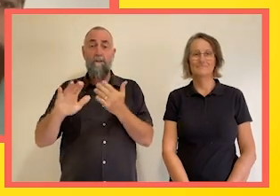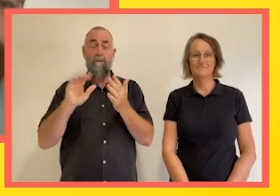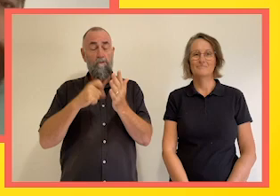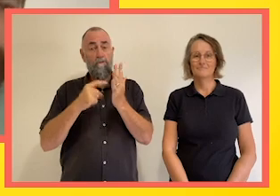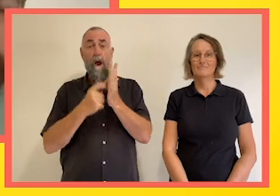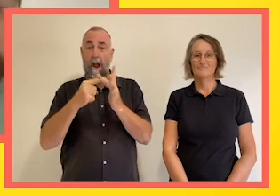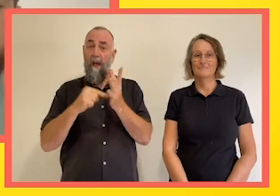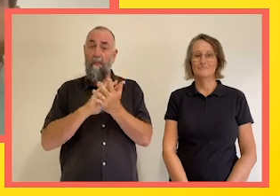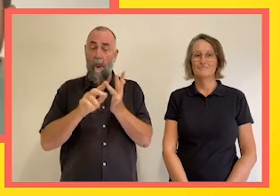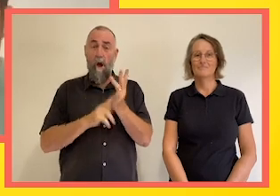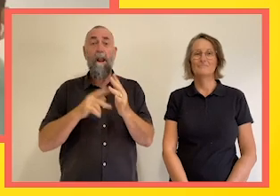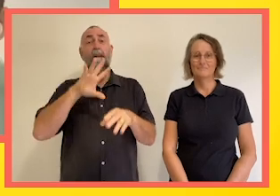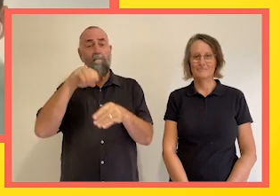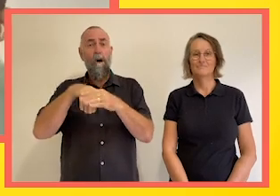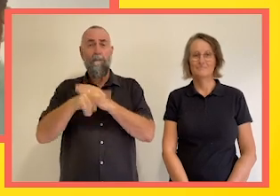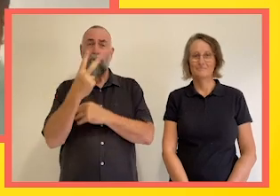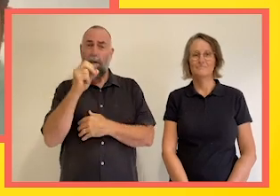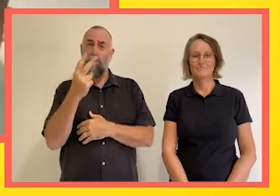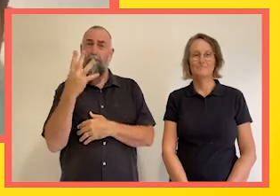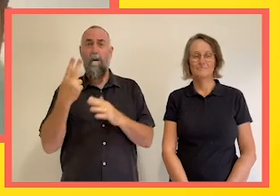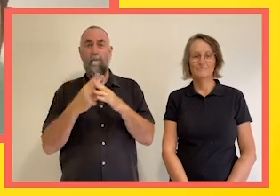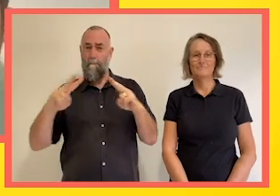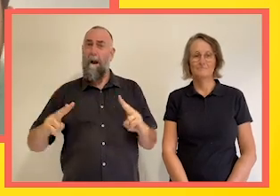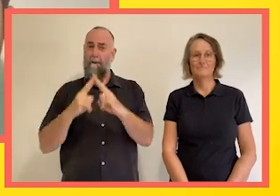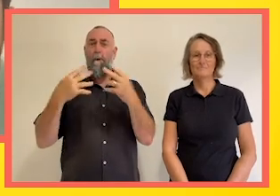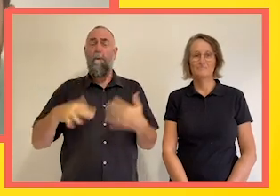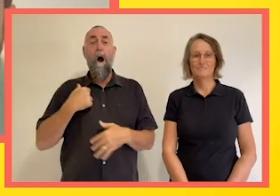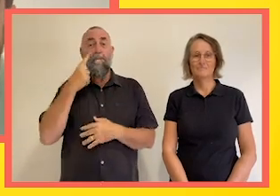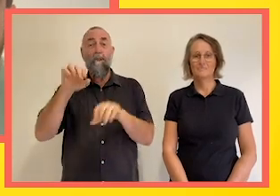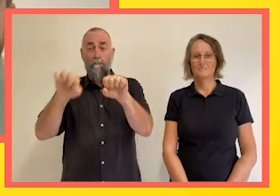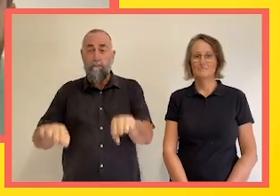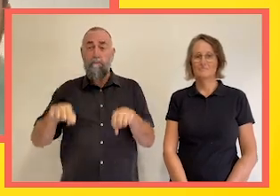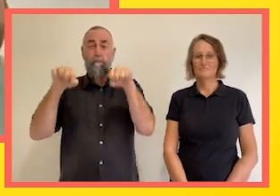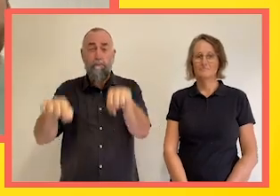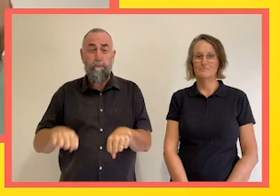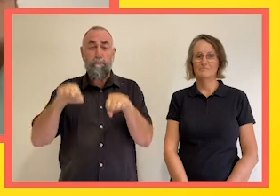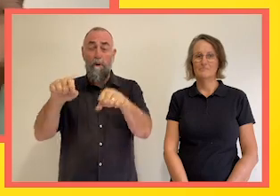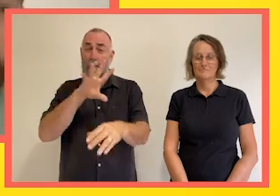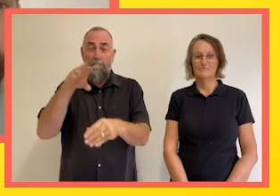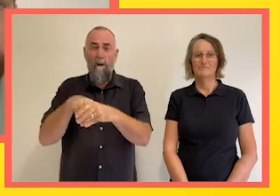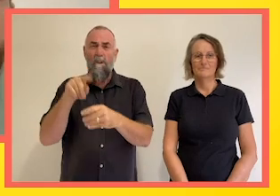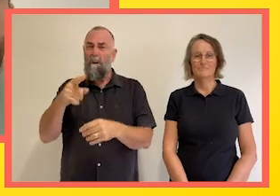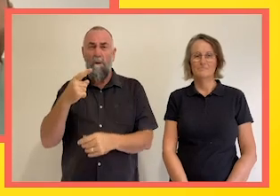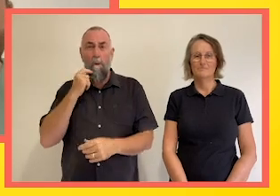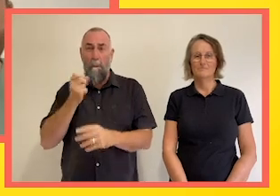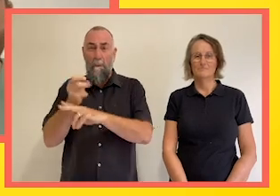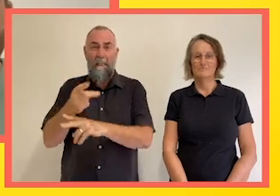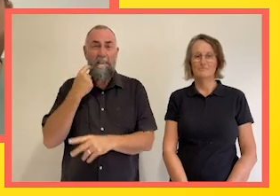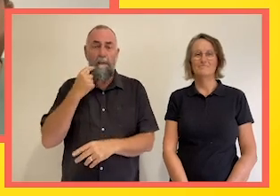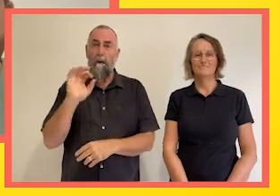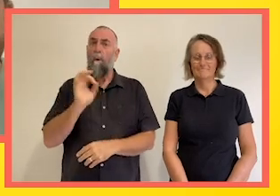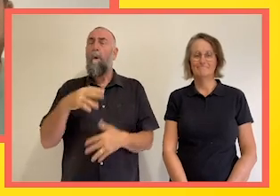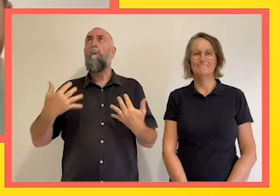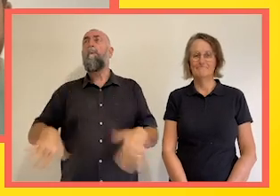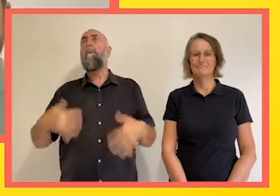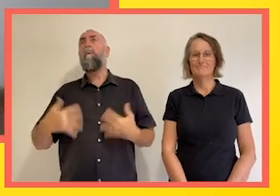in 2024. I've seen her cycle, and I think that she is going to be incredibly hard to beat in